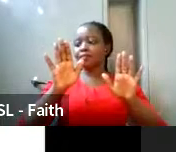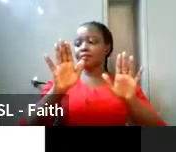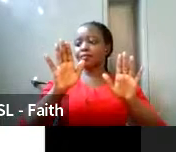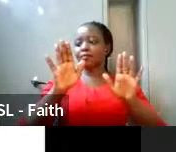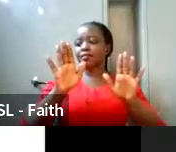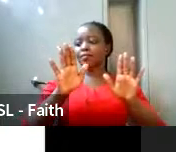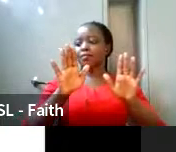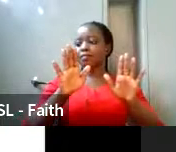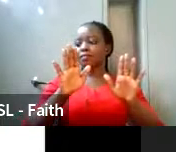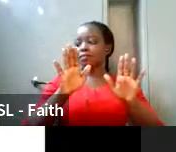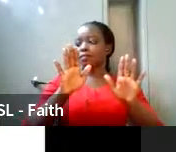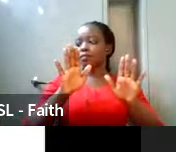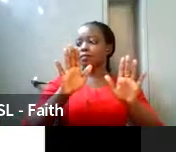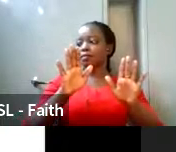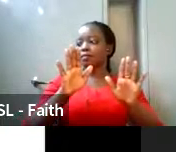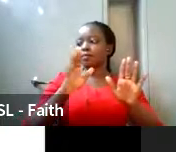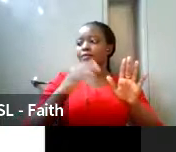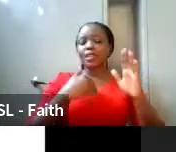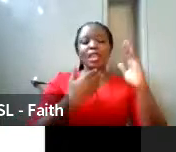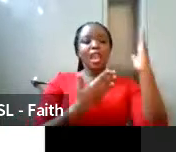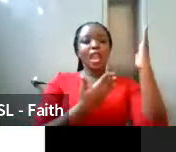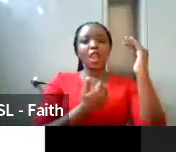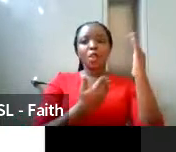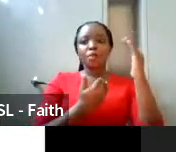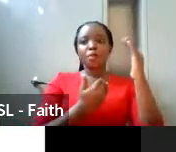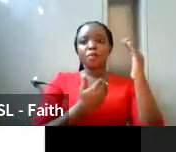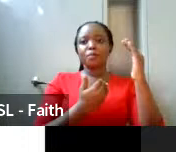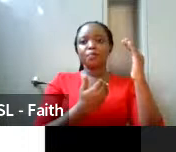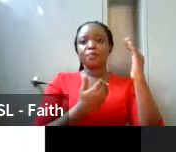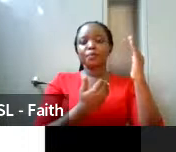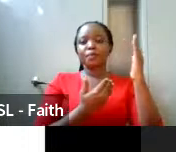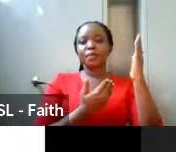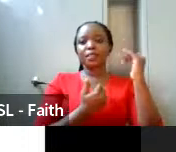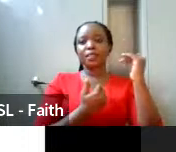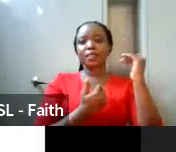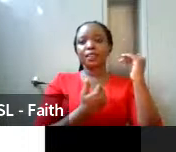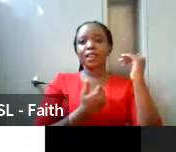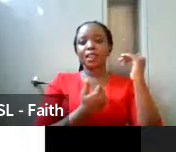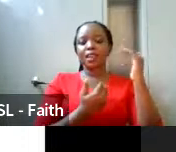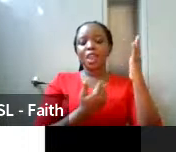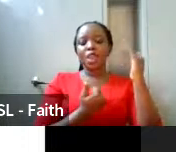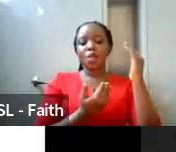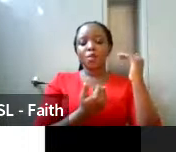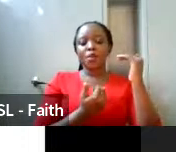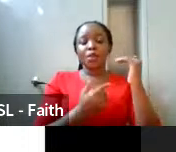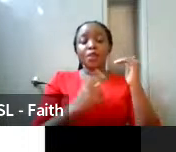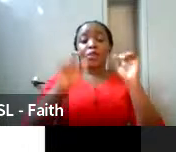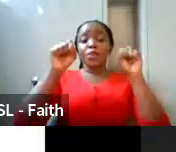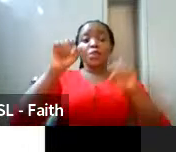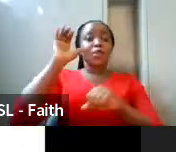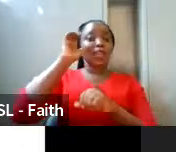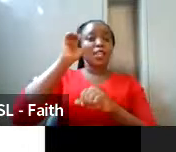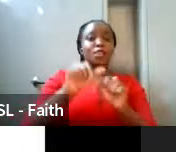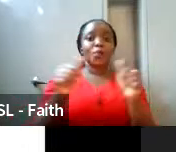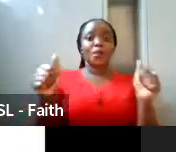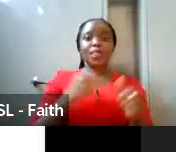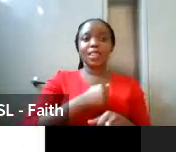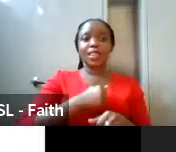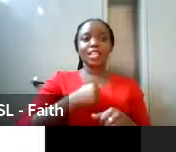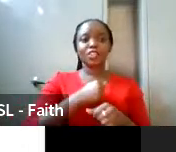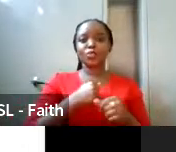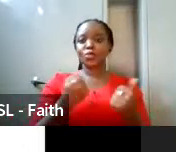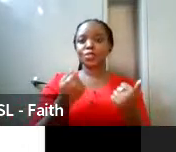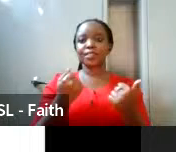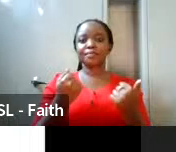Hello, hi. Sorry, I hope my audio is better. yes, you can hear you now. Thank you. You're welcome, Georgina,